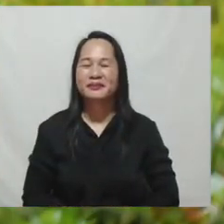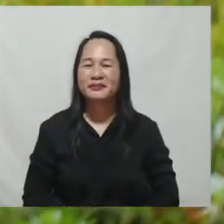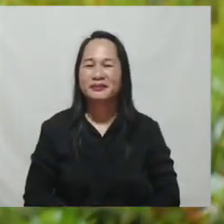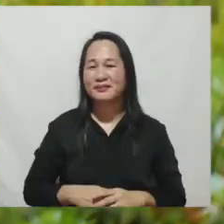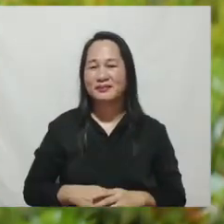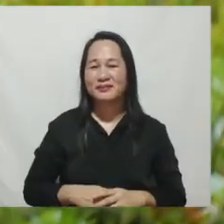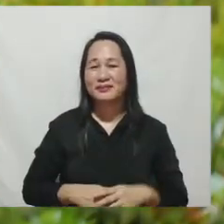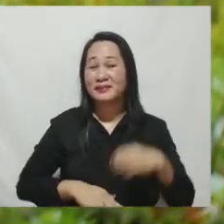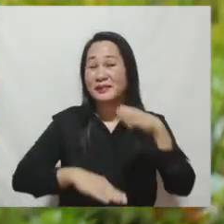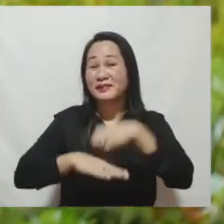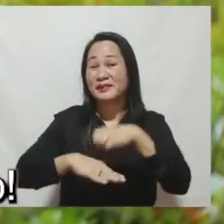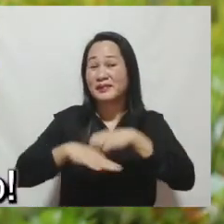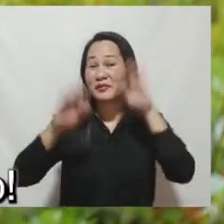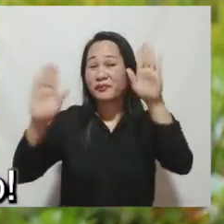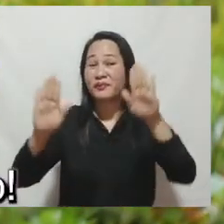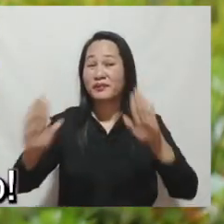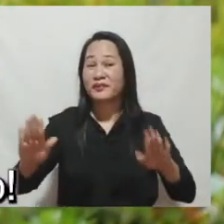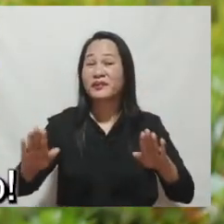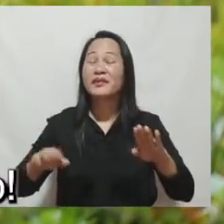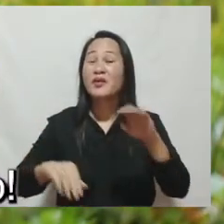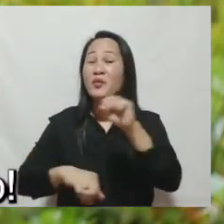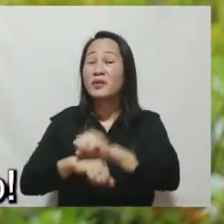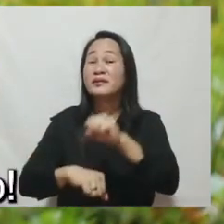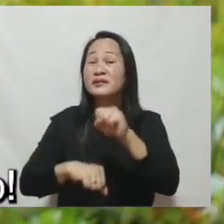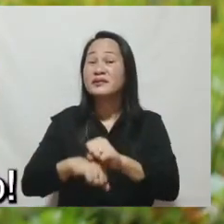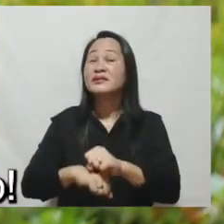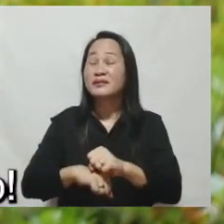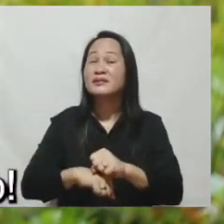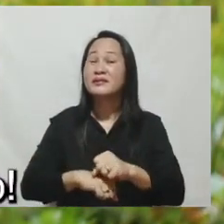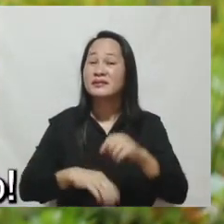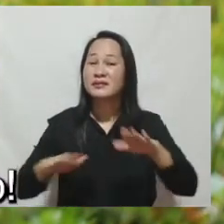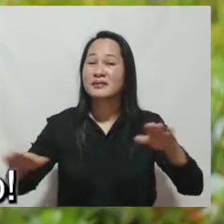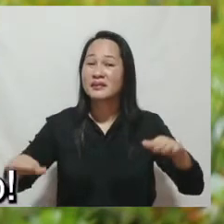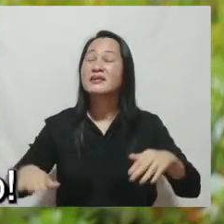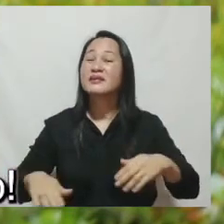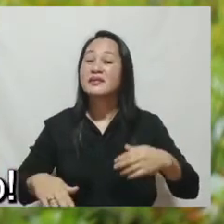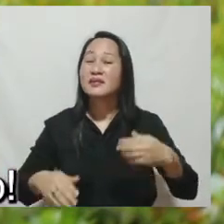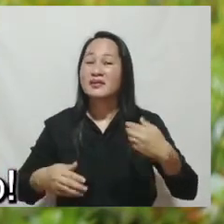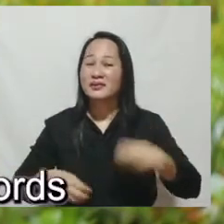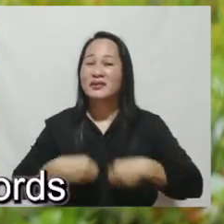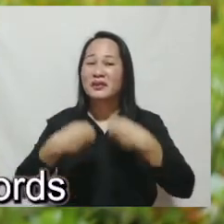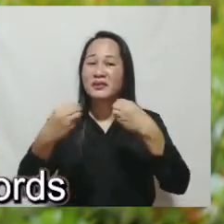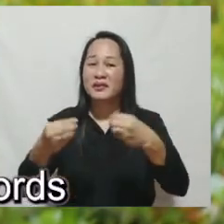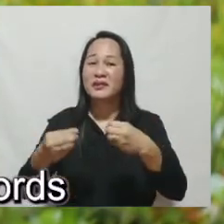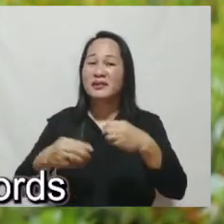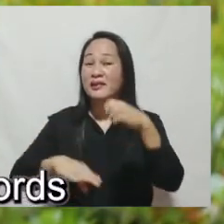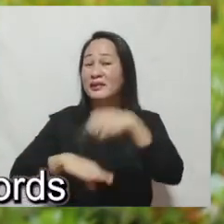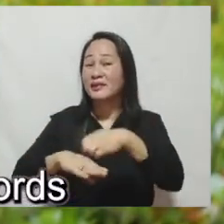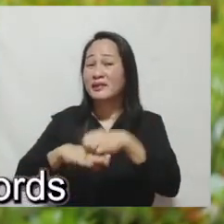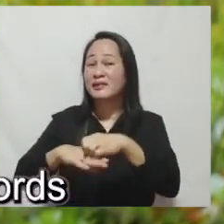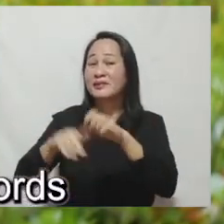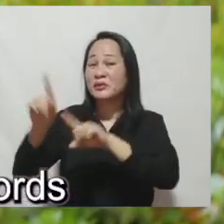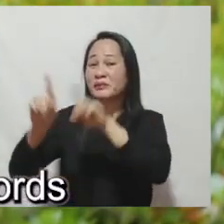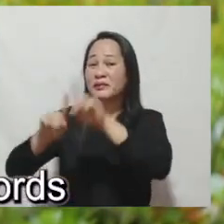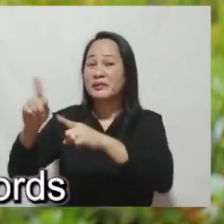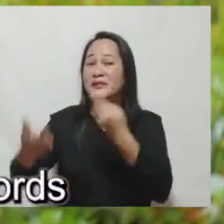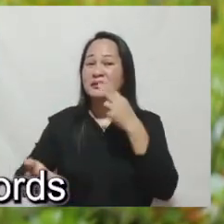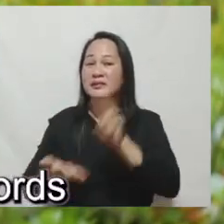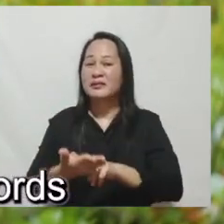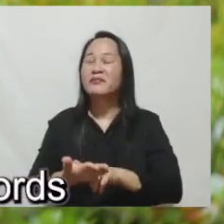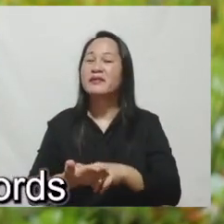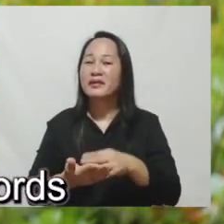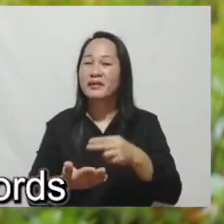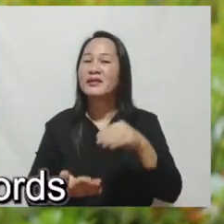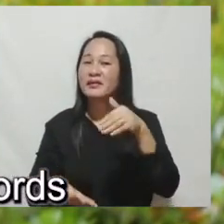English Test 8 Word children, you deserve another English Superstar stamp. Again, let us remember